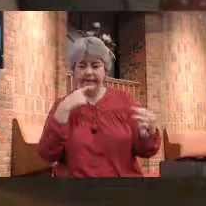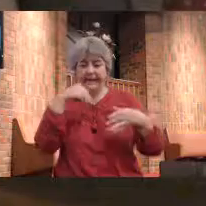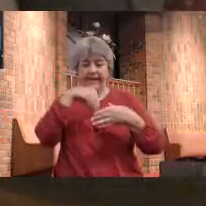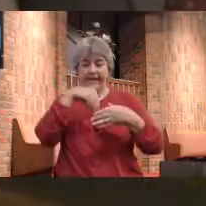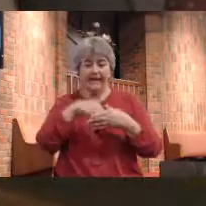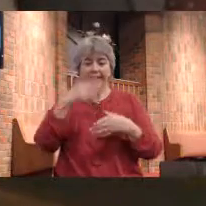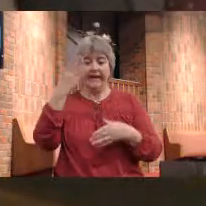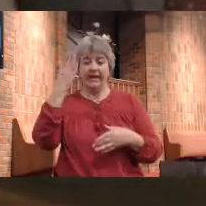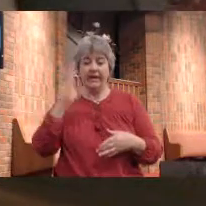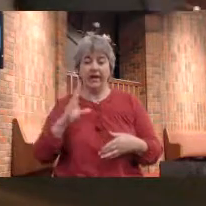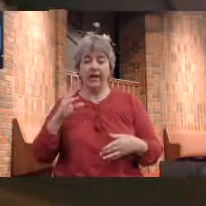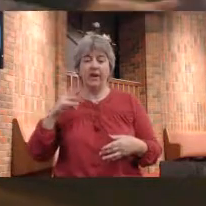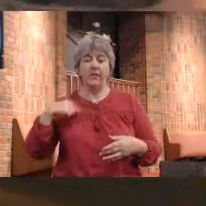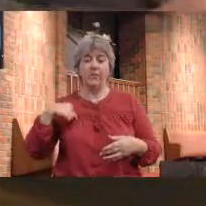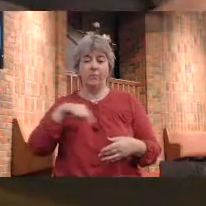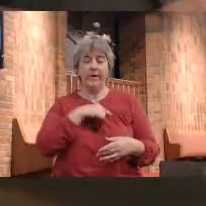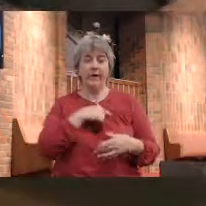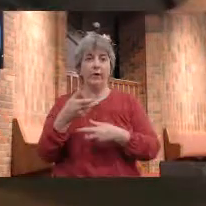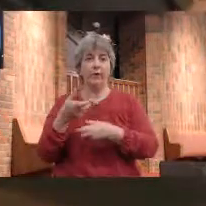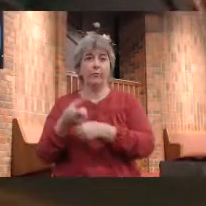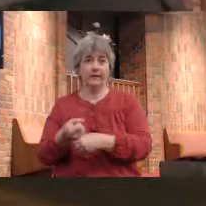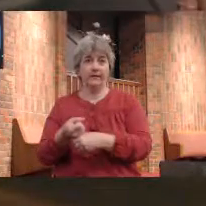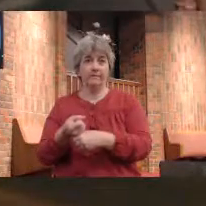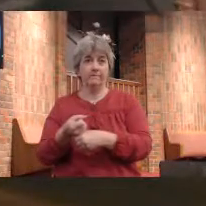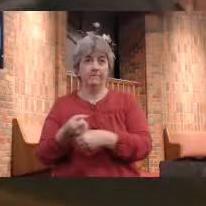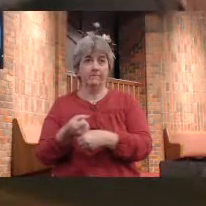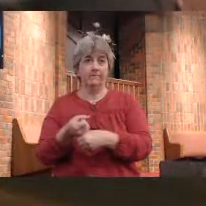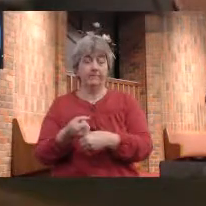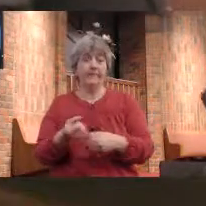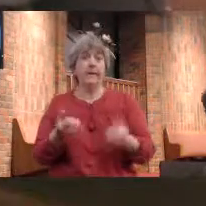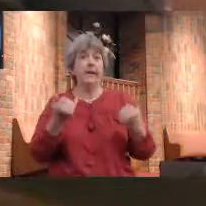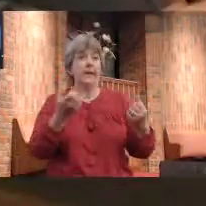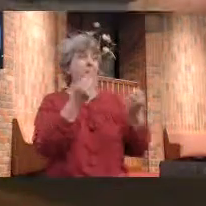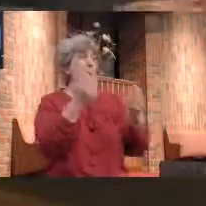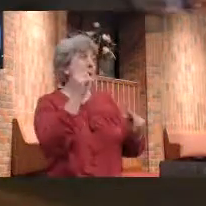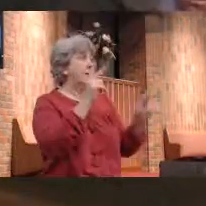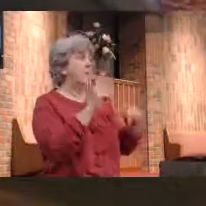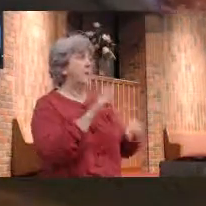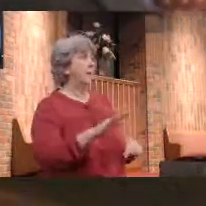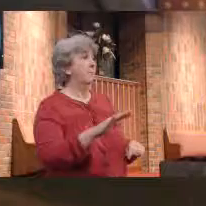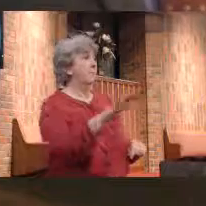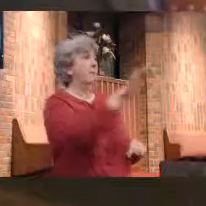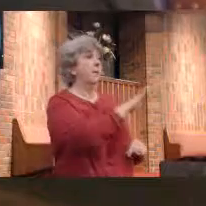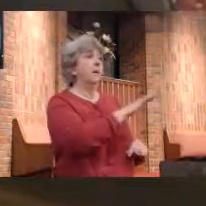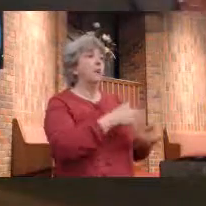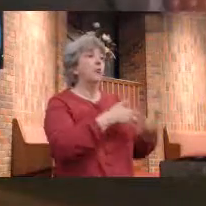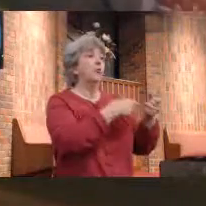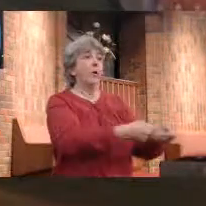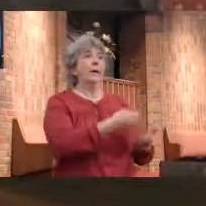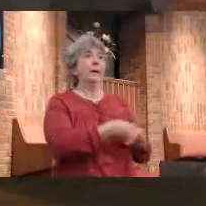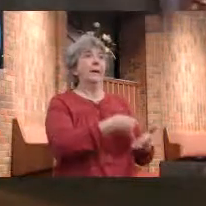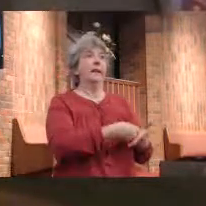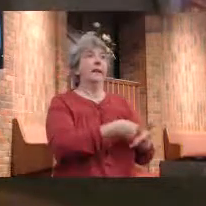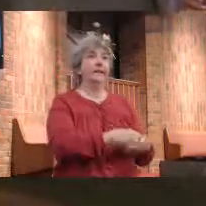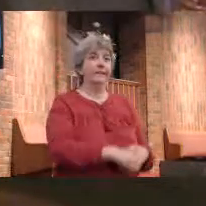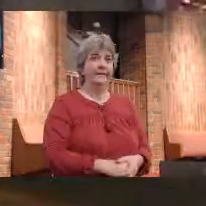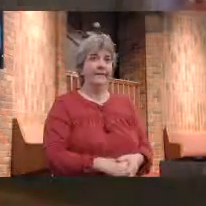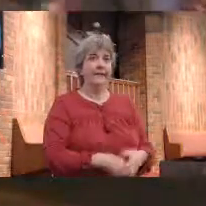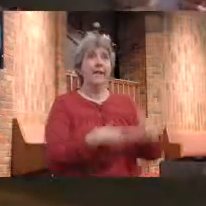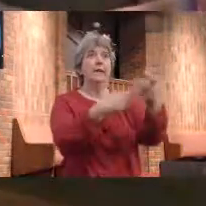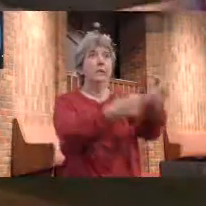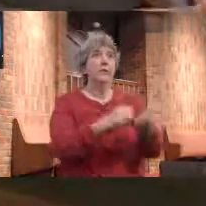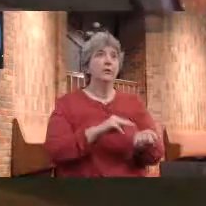trust. The reality is a whole lot of people live their lives and in money they trust. Or in doctors they